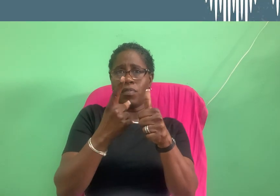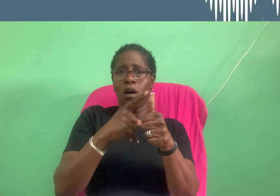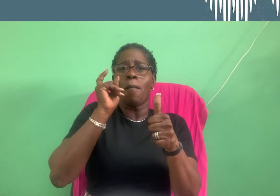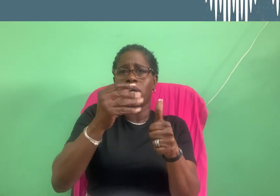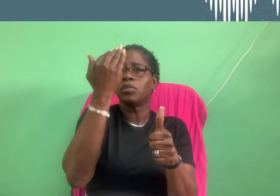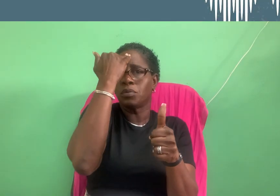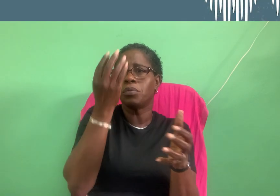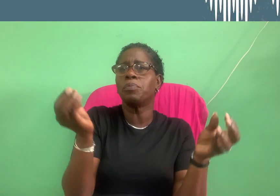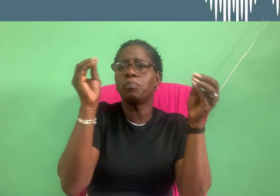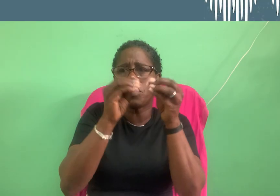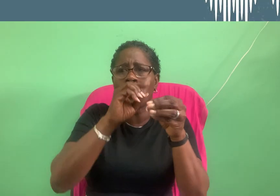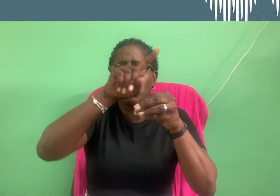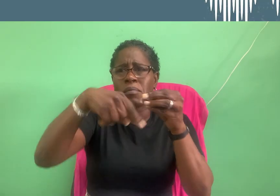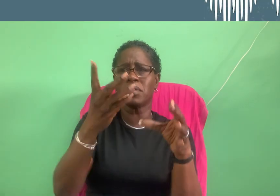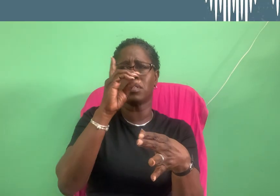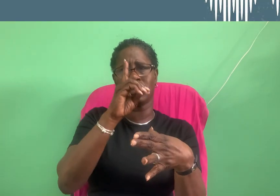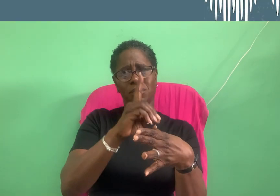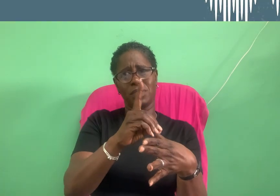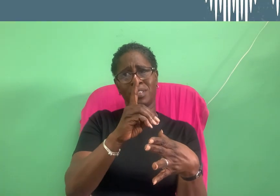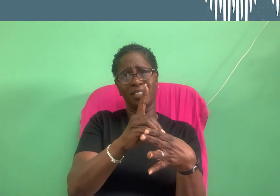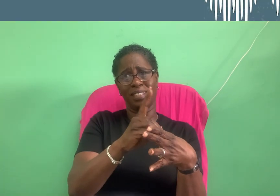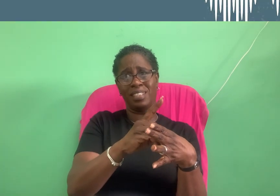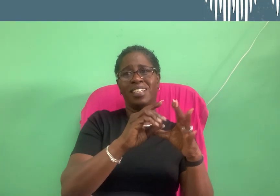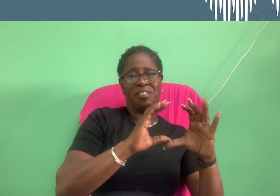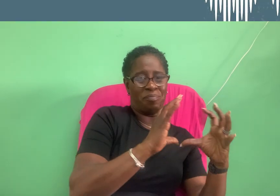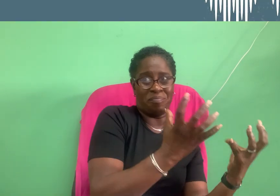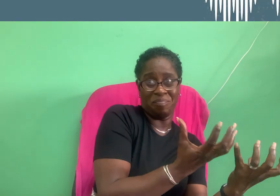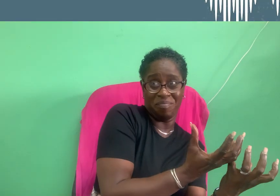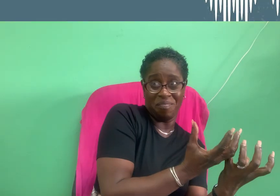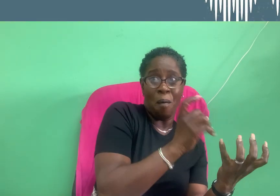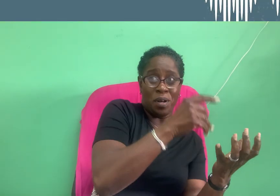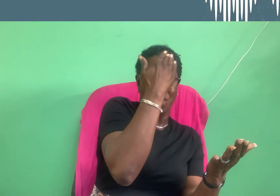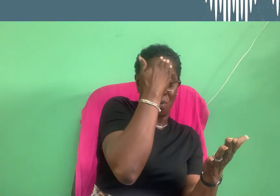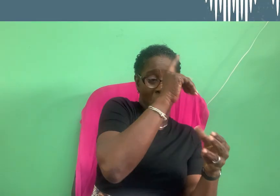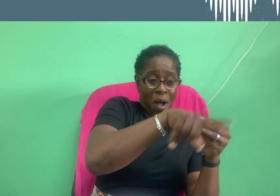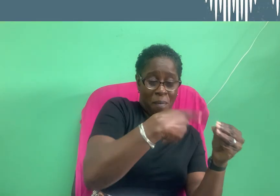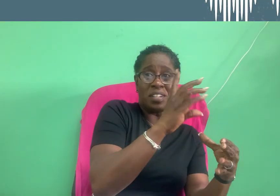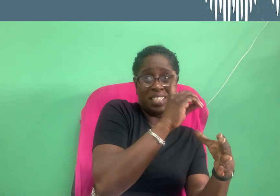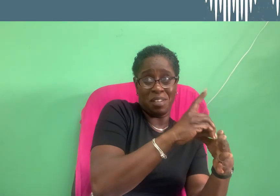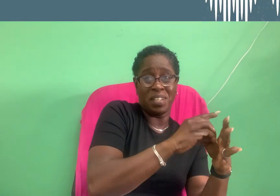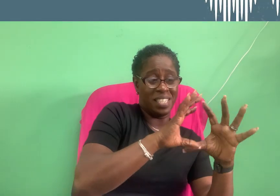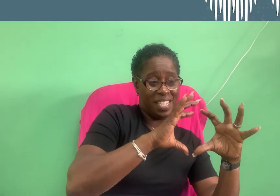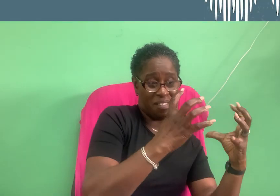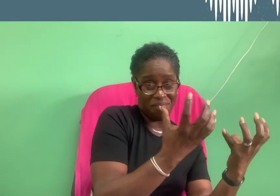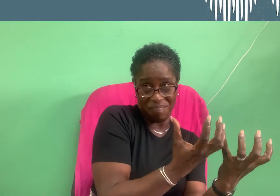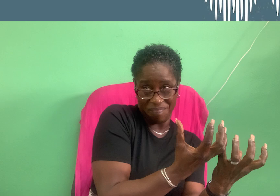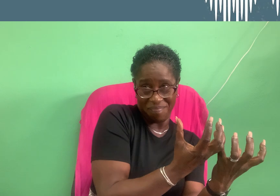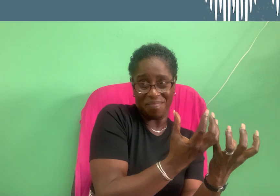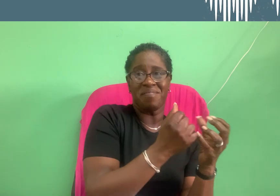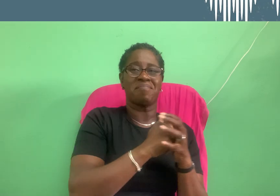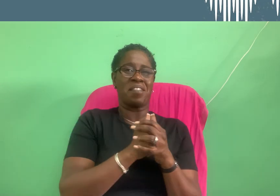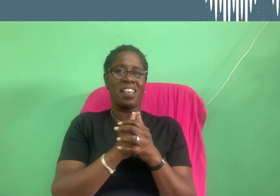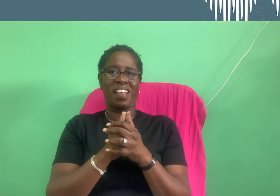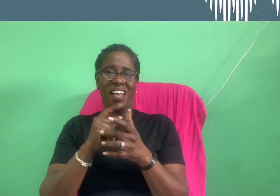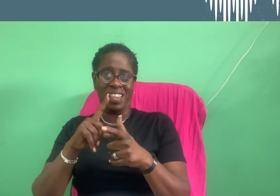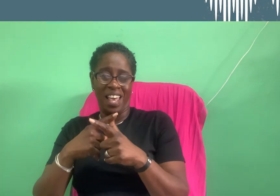is a world within its own like culture of disability rights. There's vibrant work that has been going on for a long